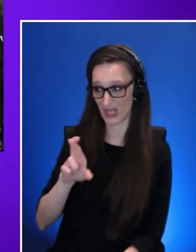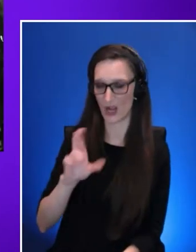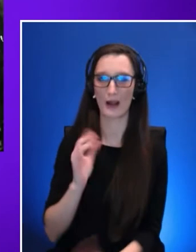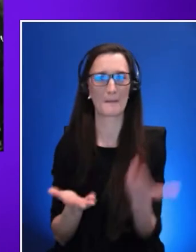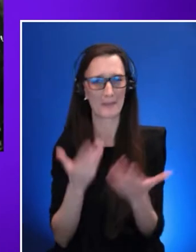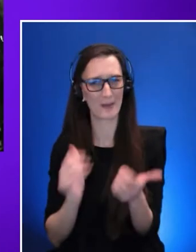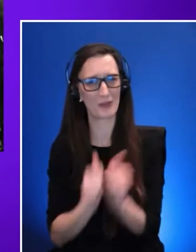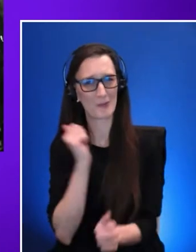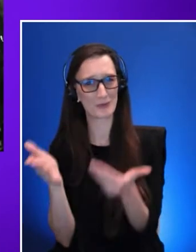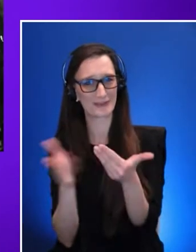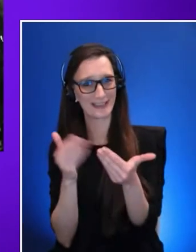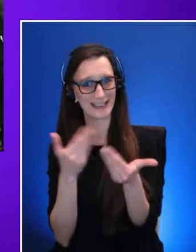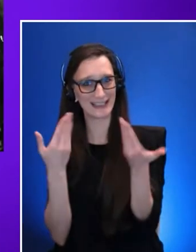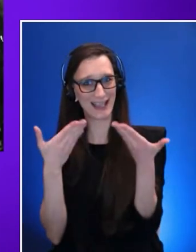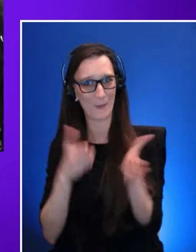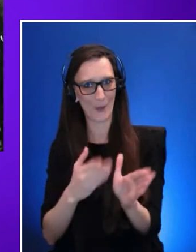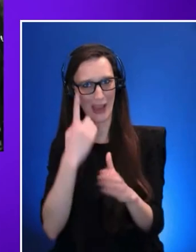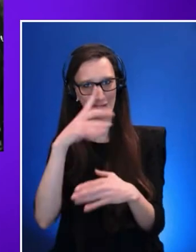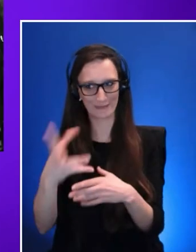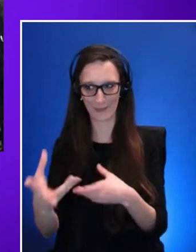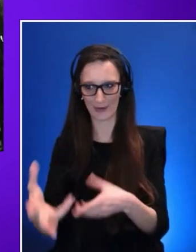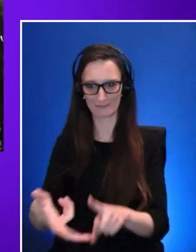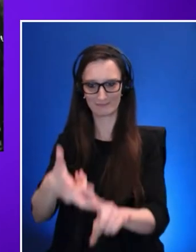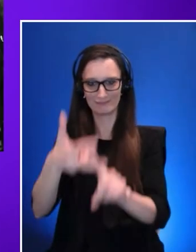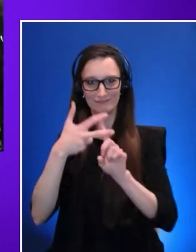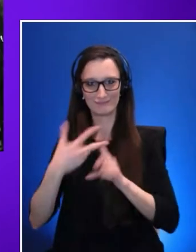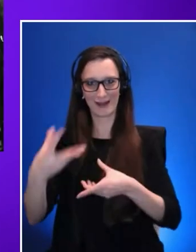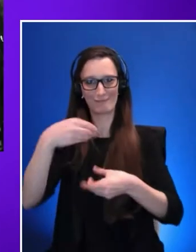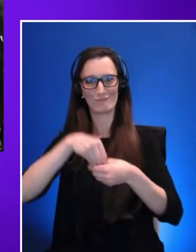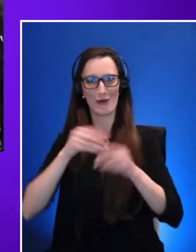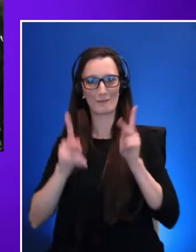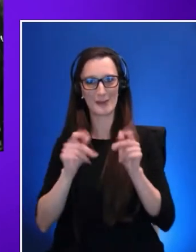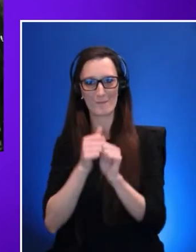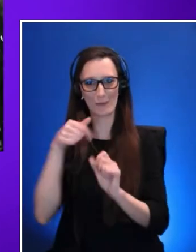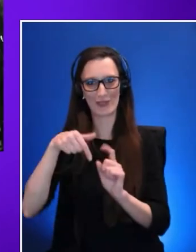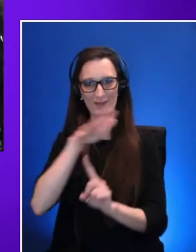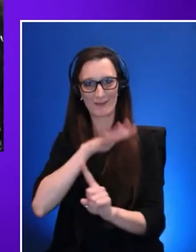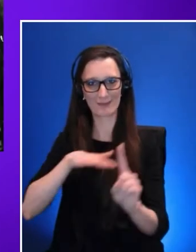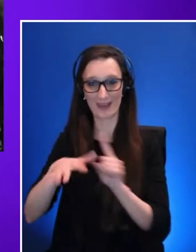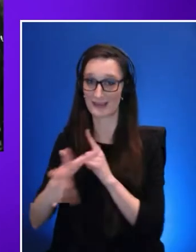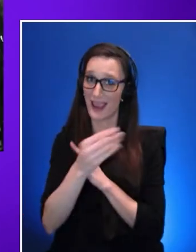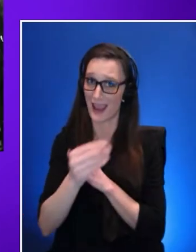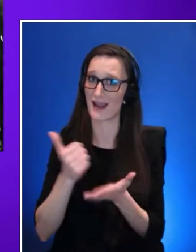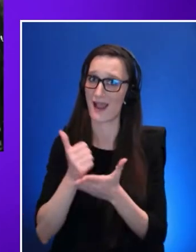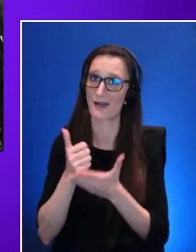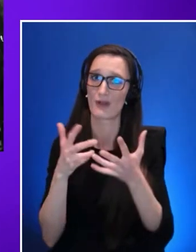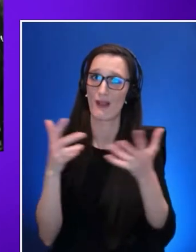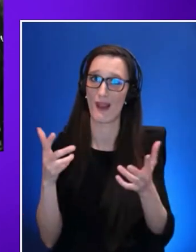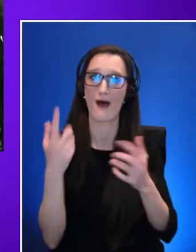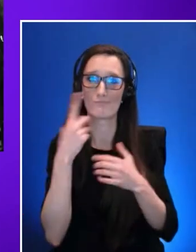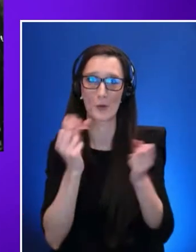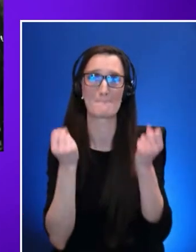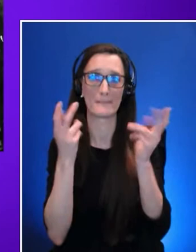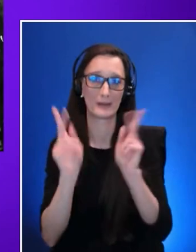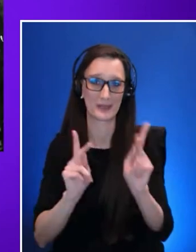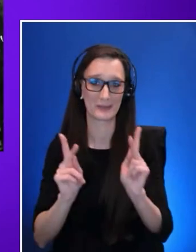people involved in that space, and extremely helpful for a lot of people.